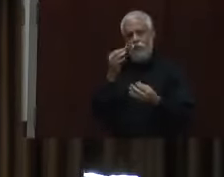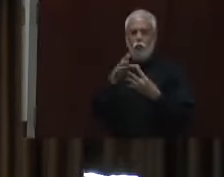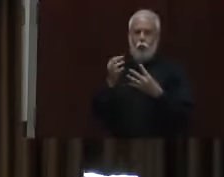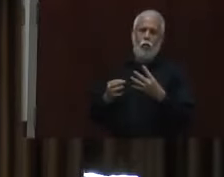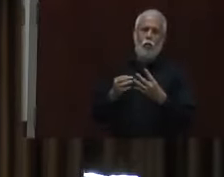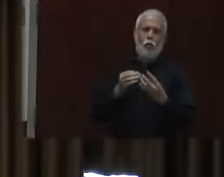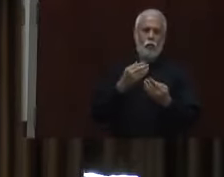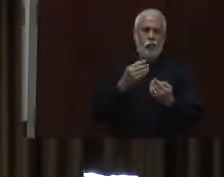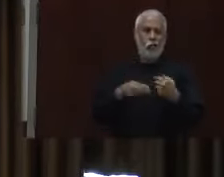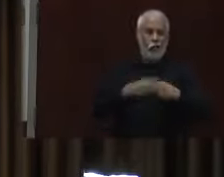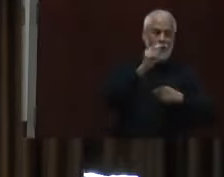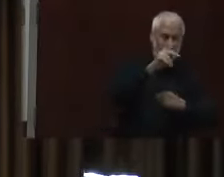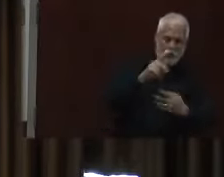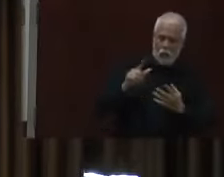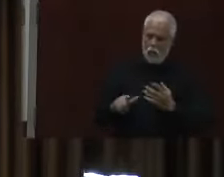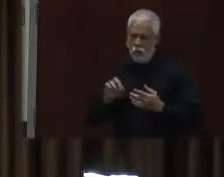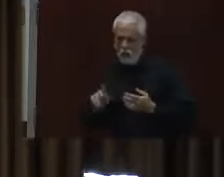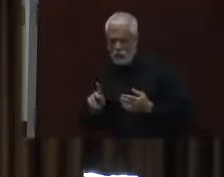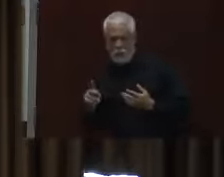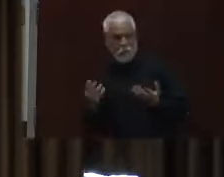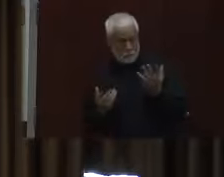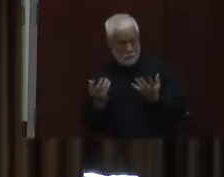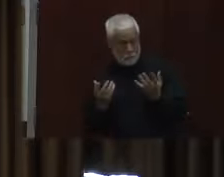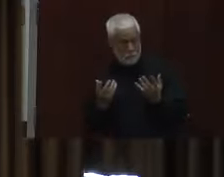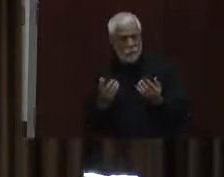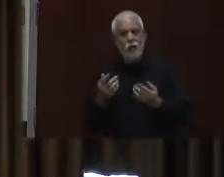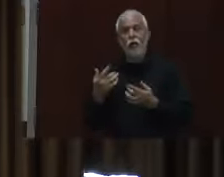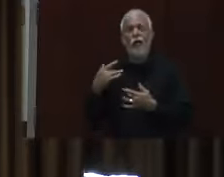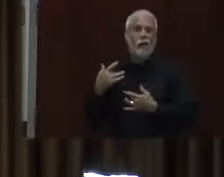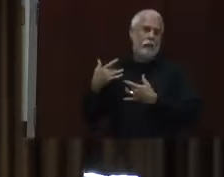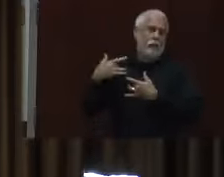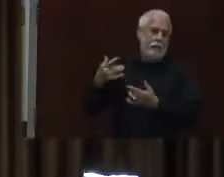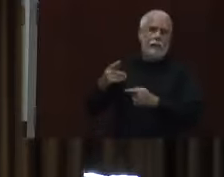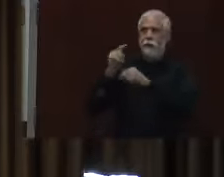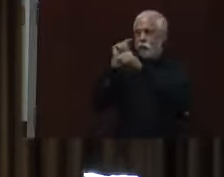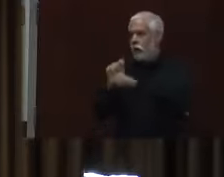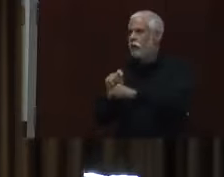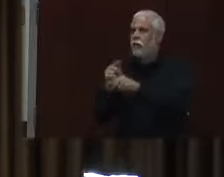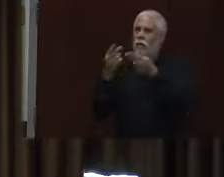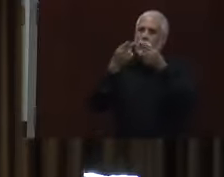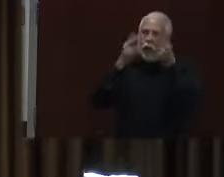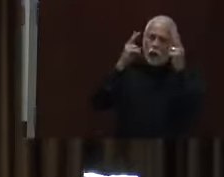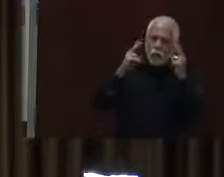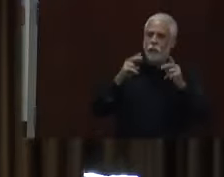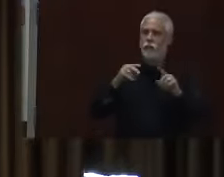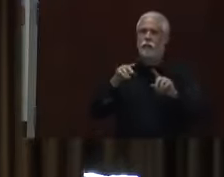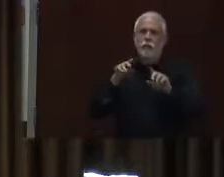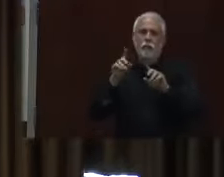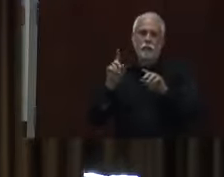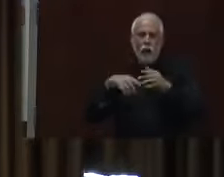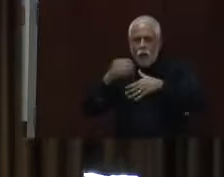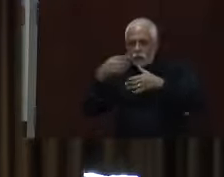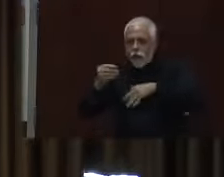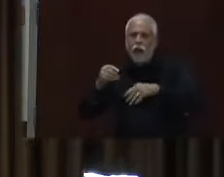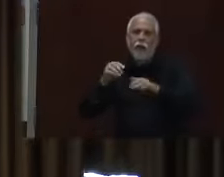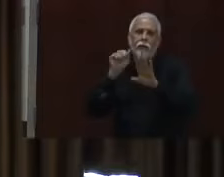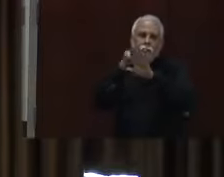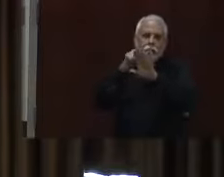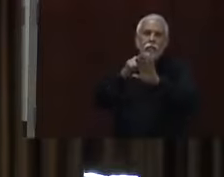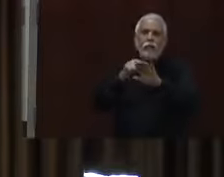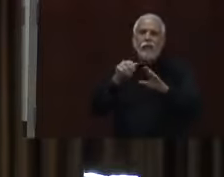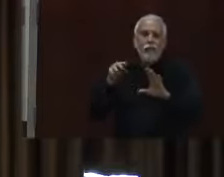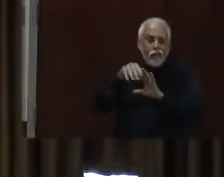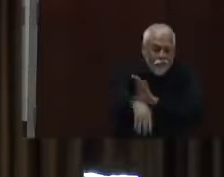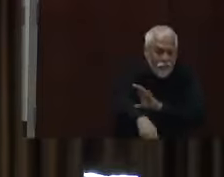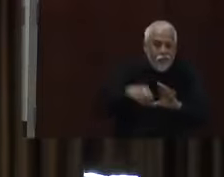less risky. And so, our traditional Halloween with trick-or-treating at door to door and sticking your